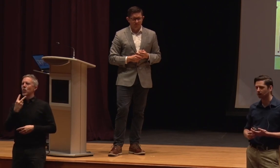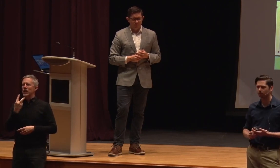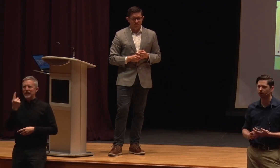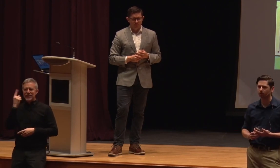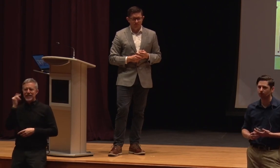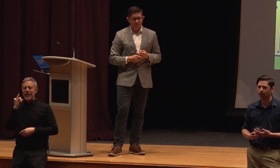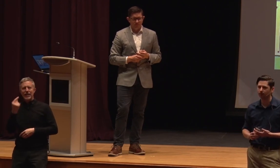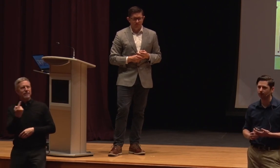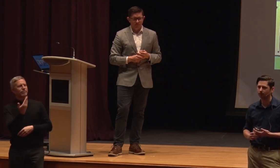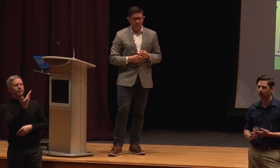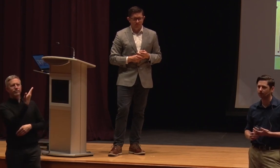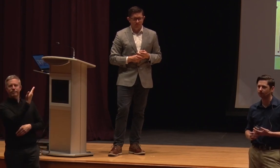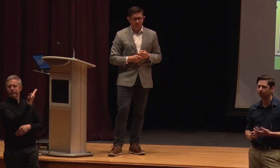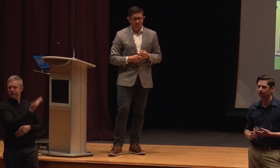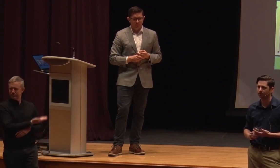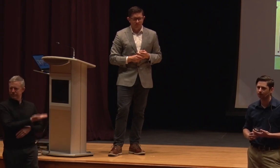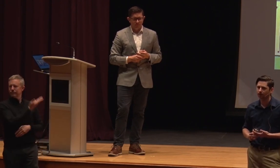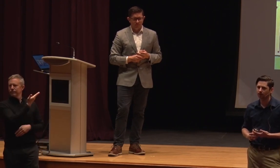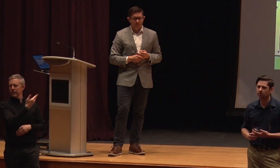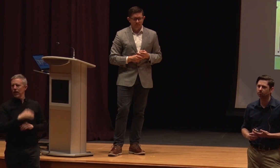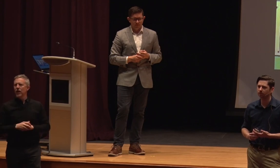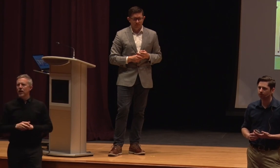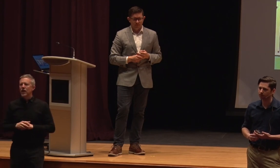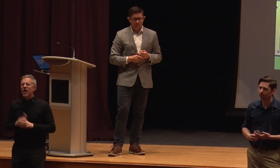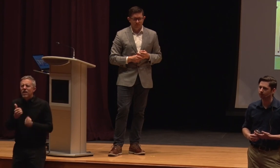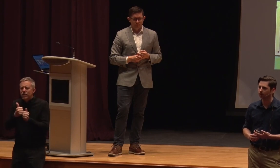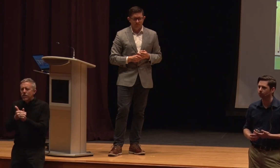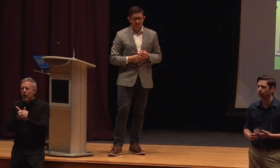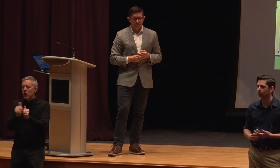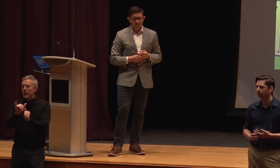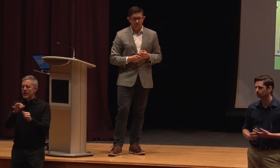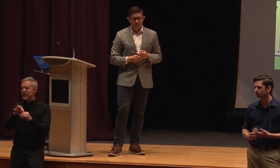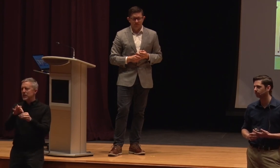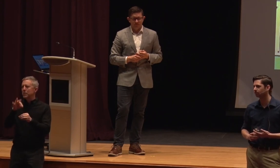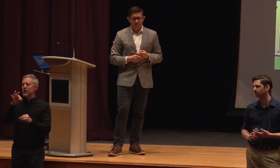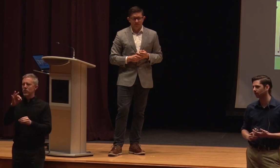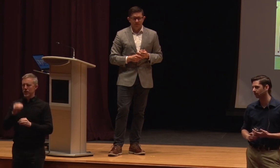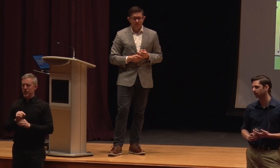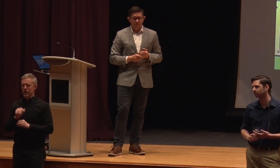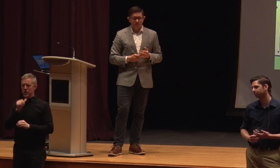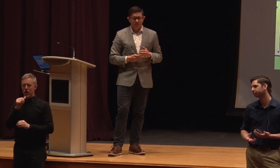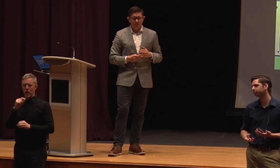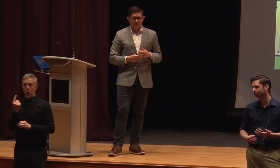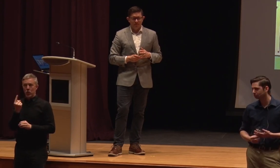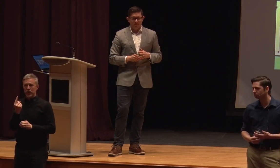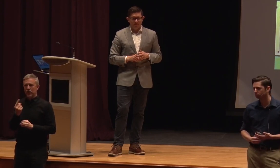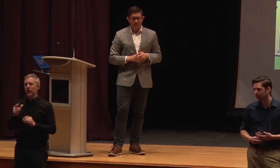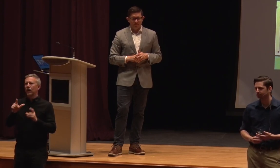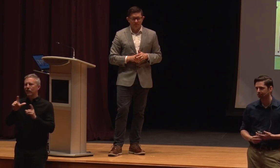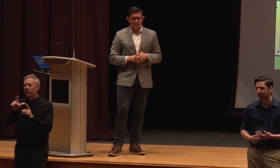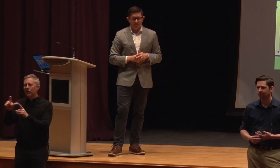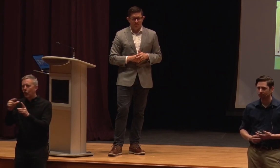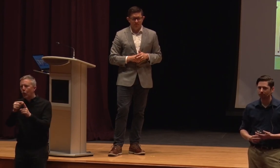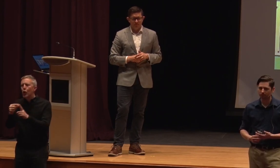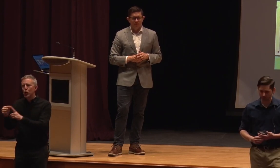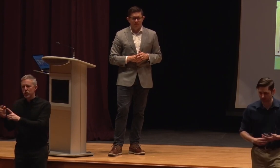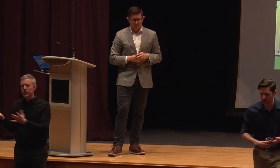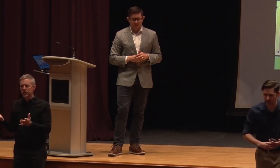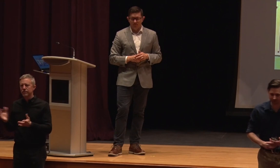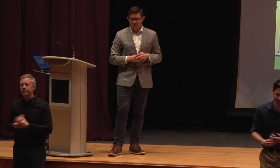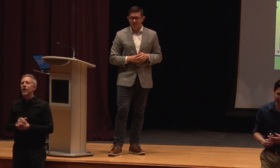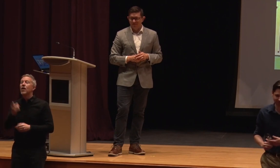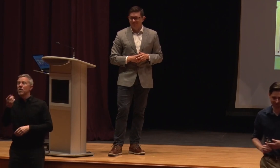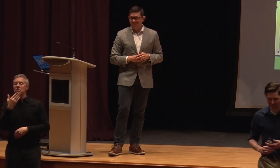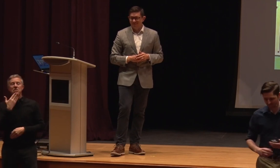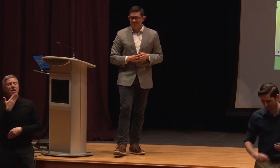it's about following the spirit and not just the letter. Thank you.